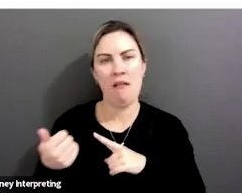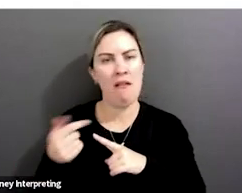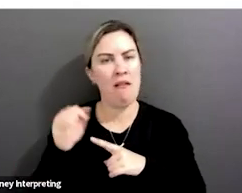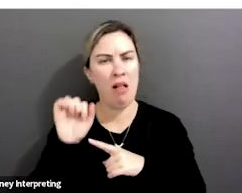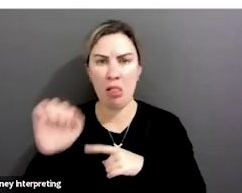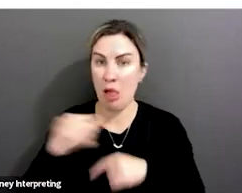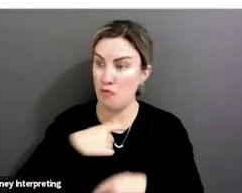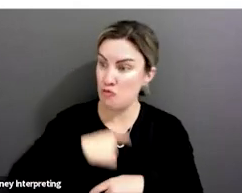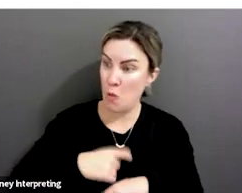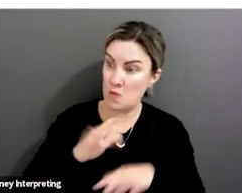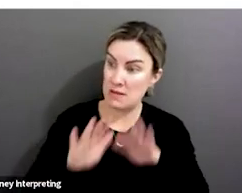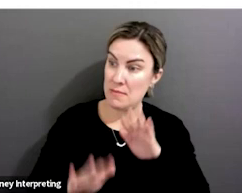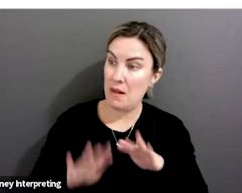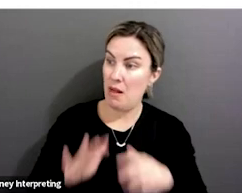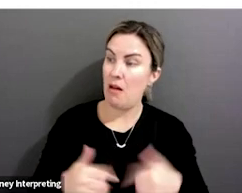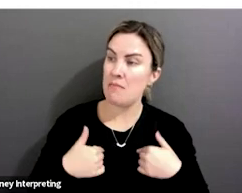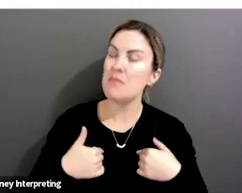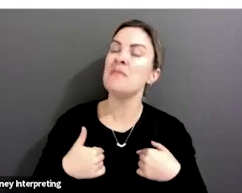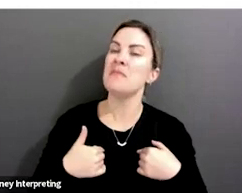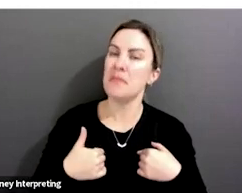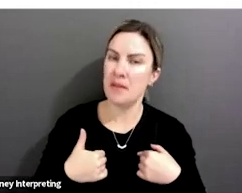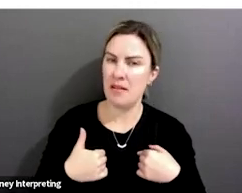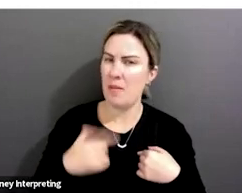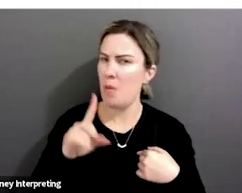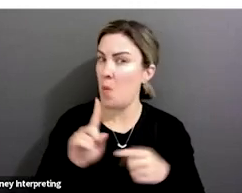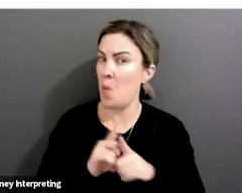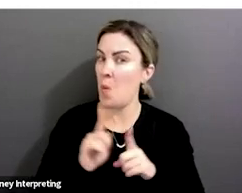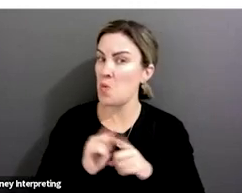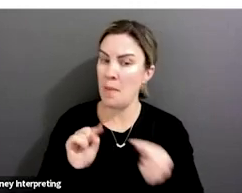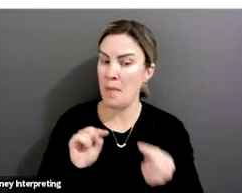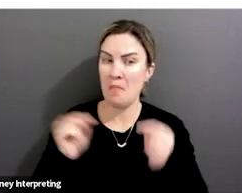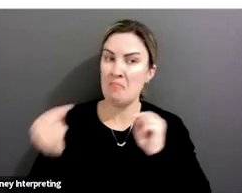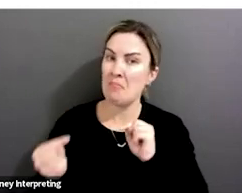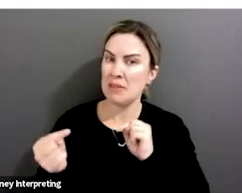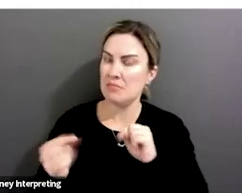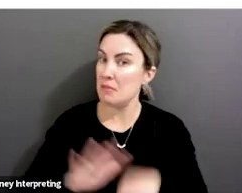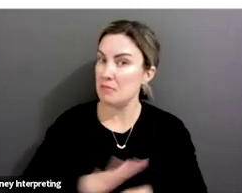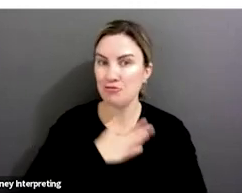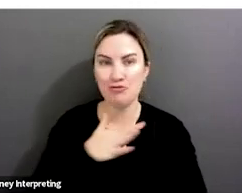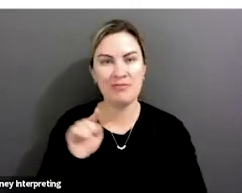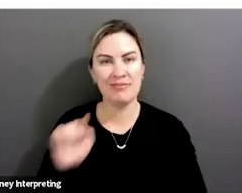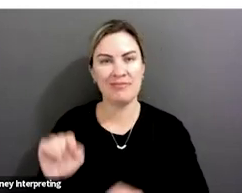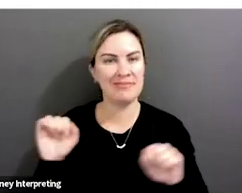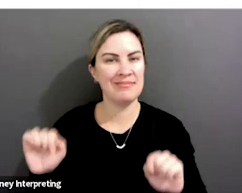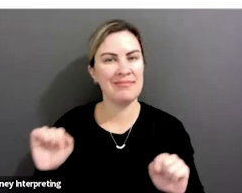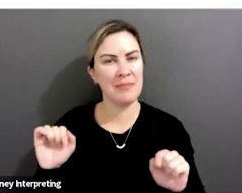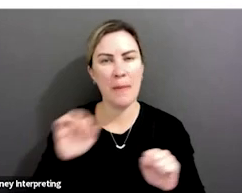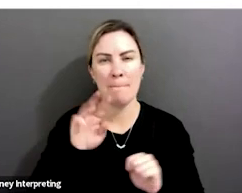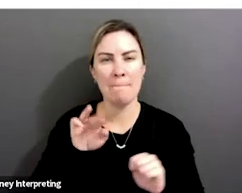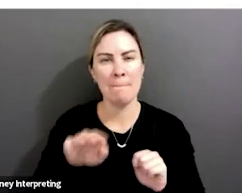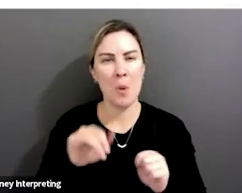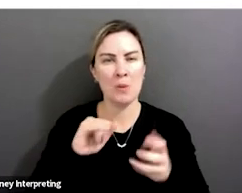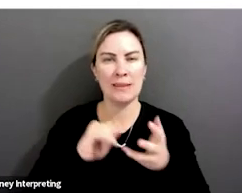that are similar to them, but then also in roles that are complementary to them, that multi-stakeholder collaboration that I was sort of talking